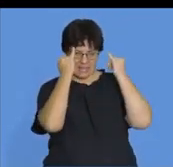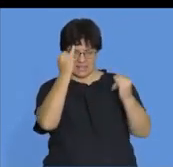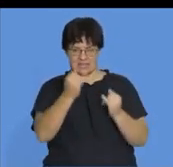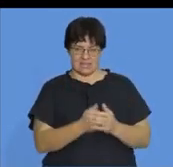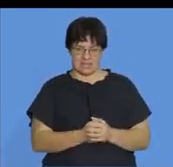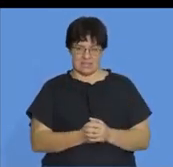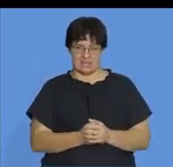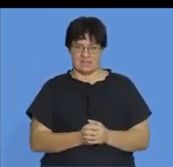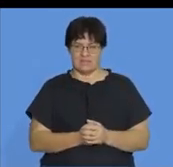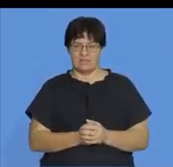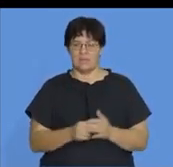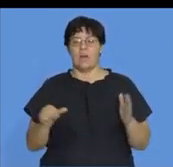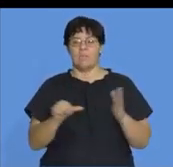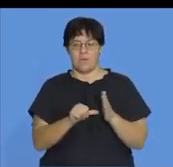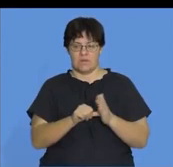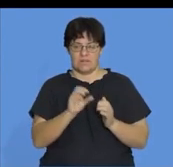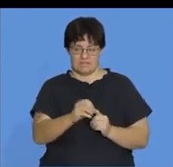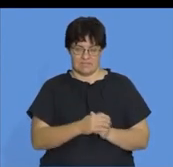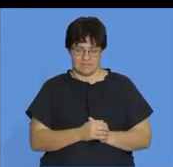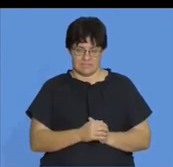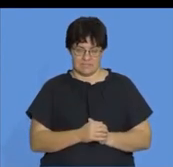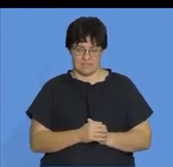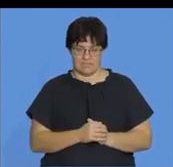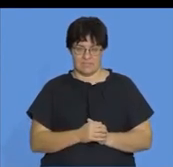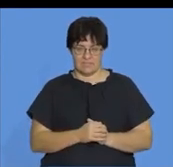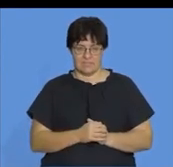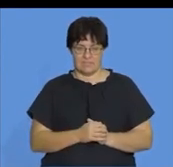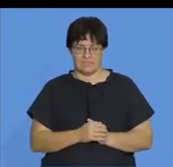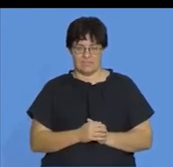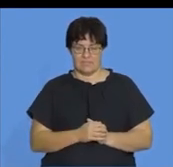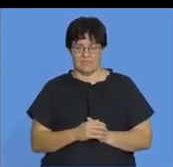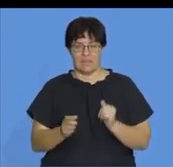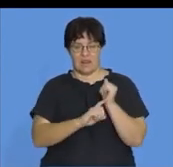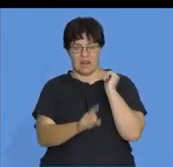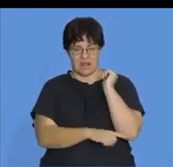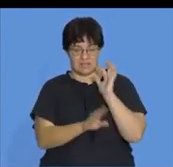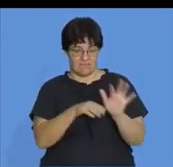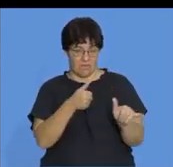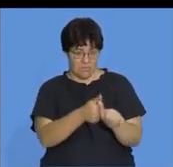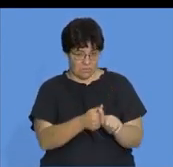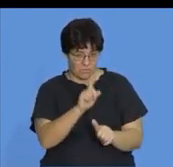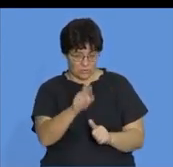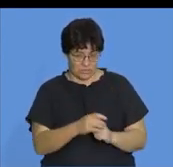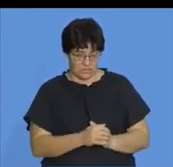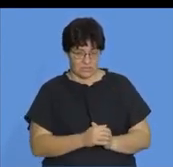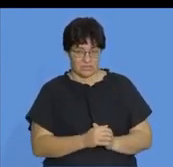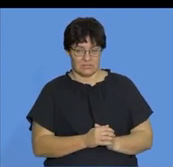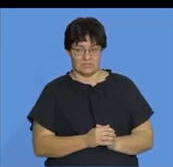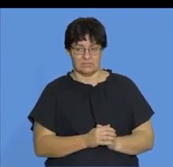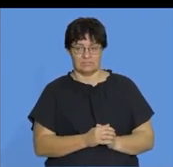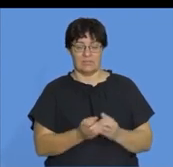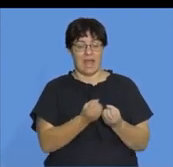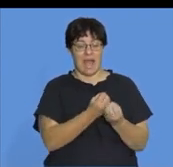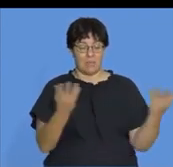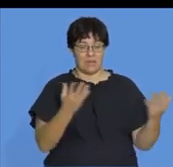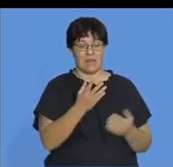the ideas that are very important, right? Okay, now the last follow-up question says,